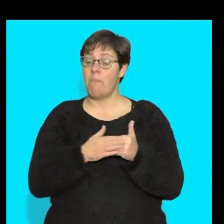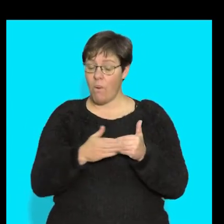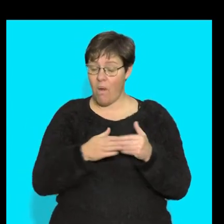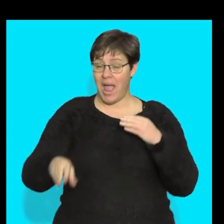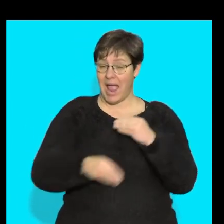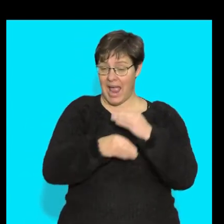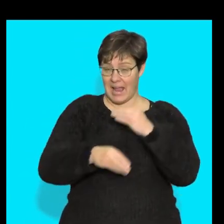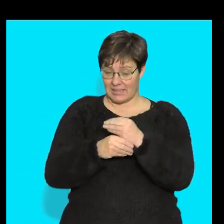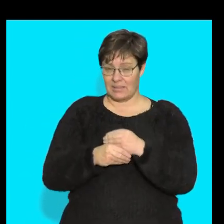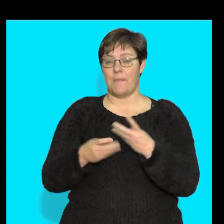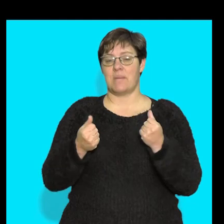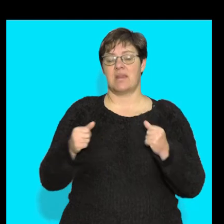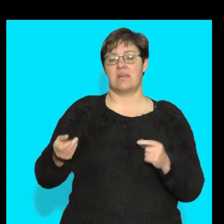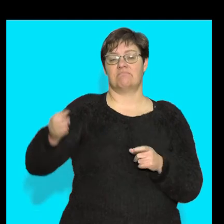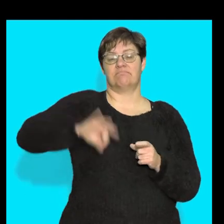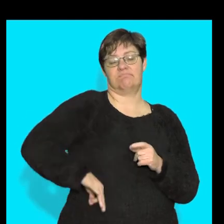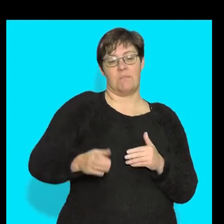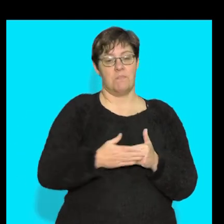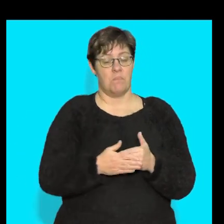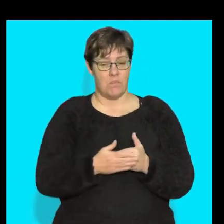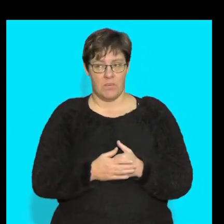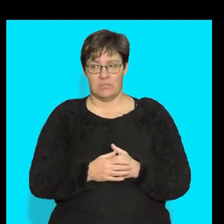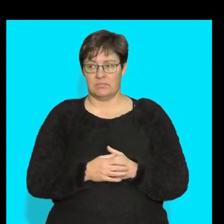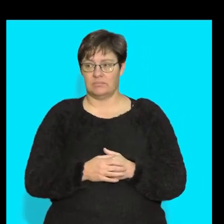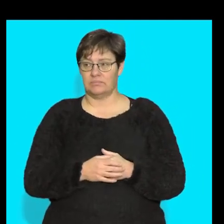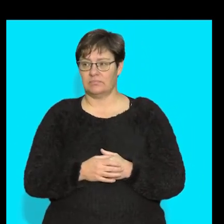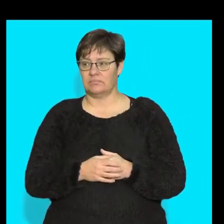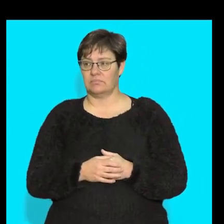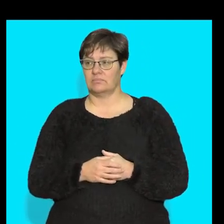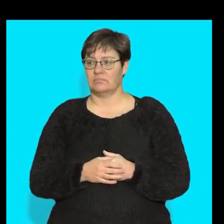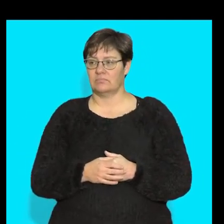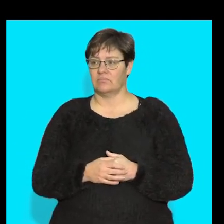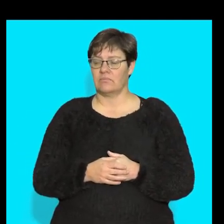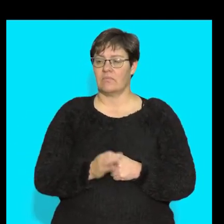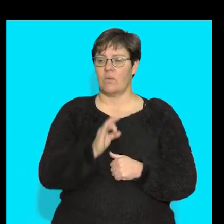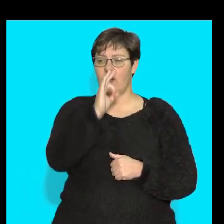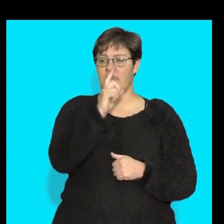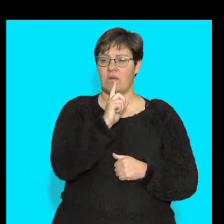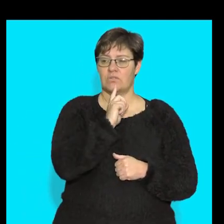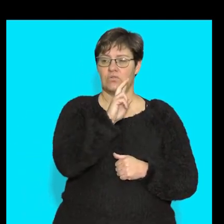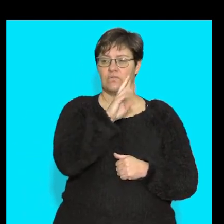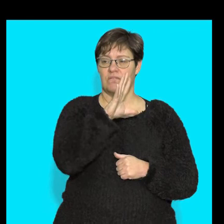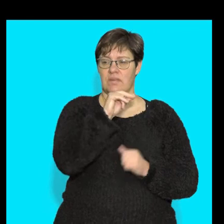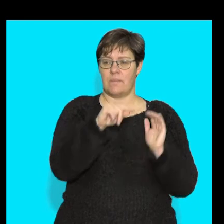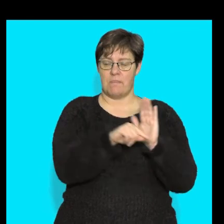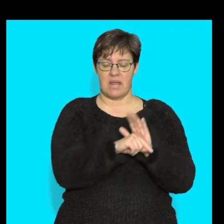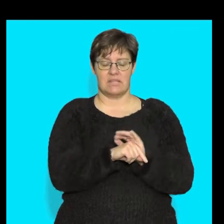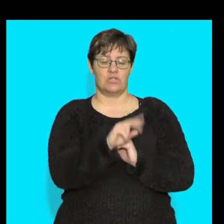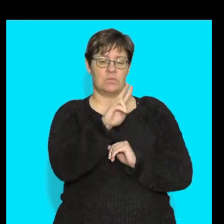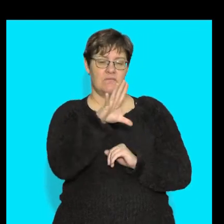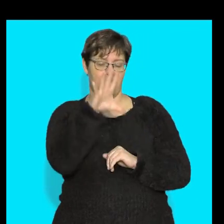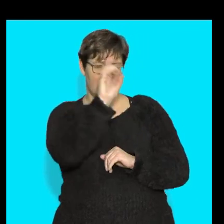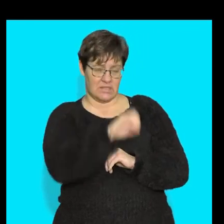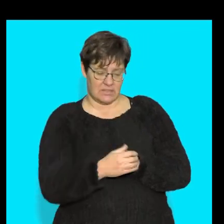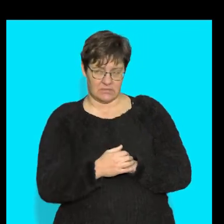the more money you're going to get. So you can see it will be that 1,250 minus the 25%,